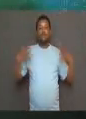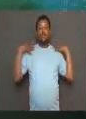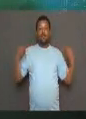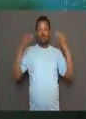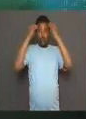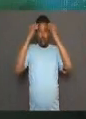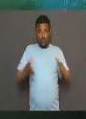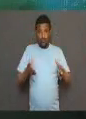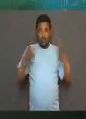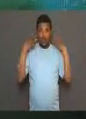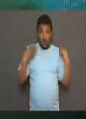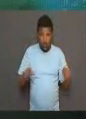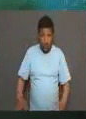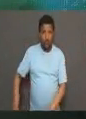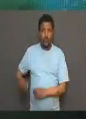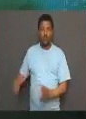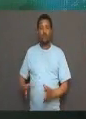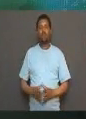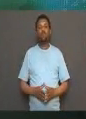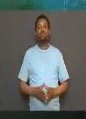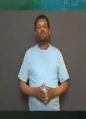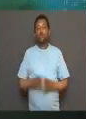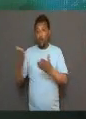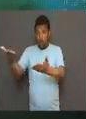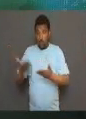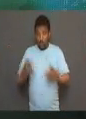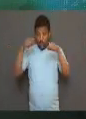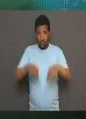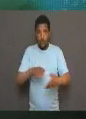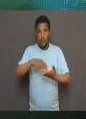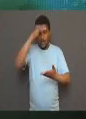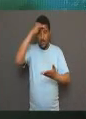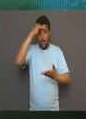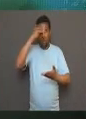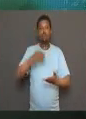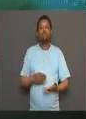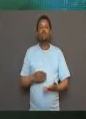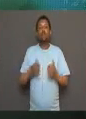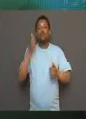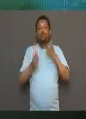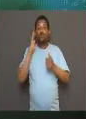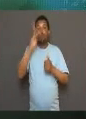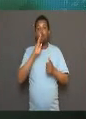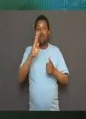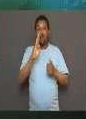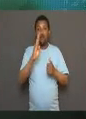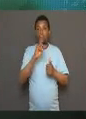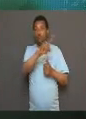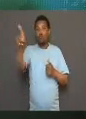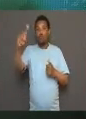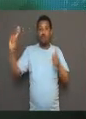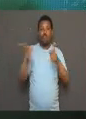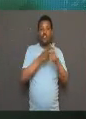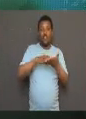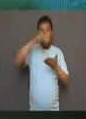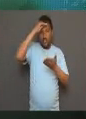Hello, teacher. Hello, students. Welcome to today's lesson, which will be your first